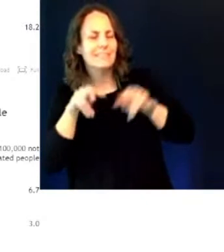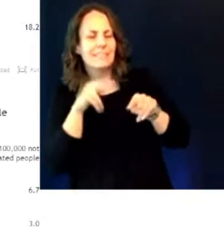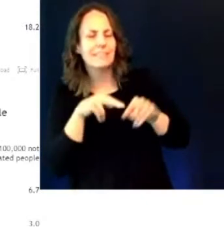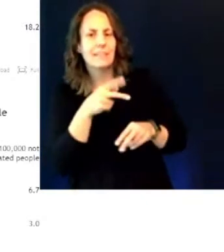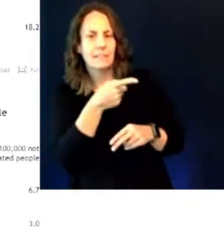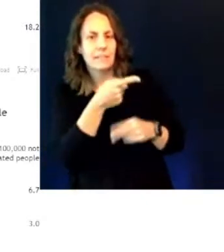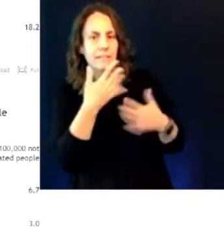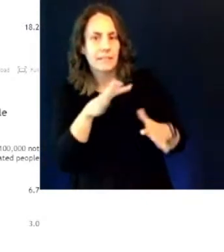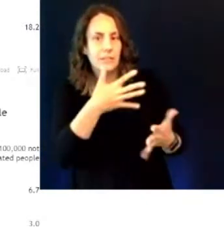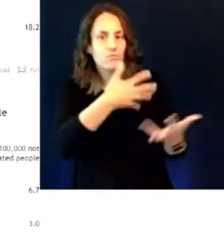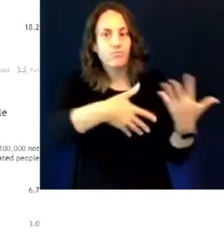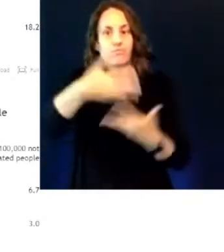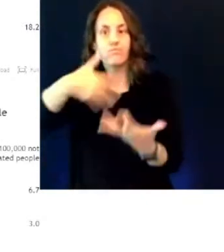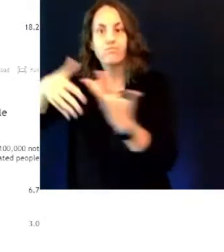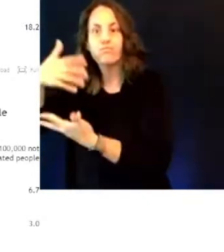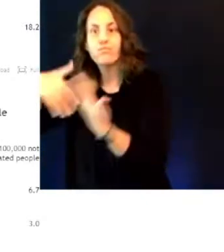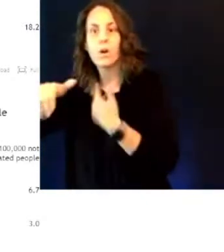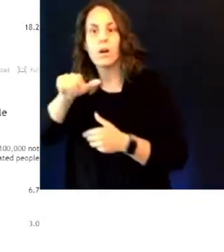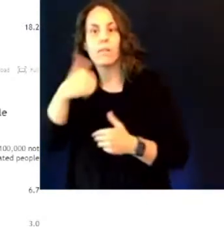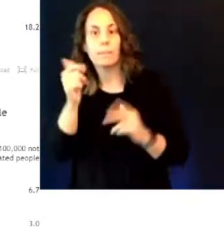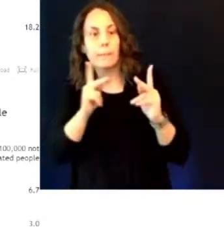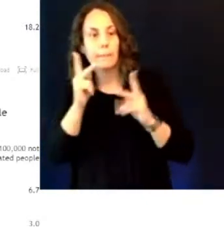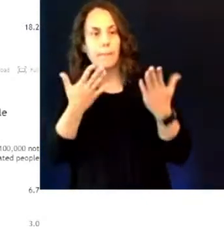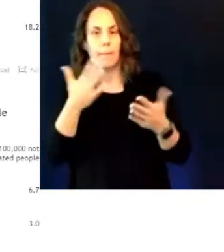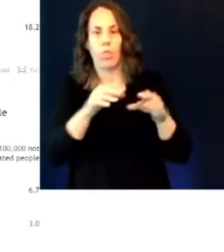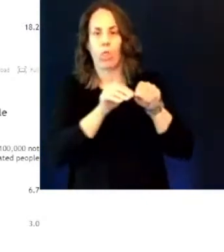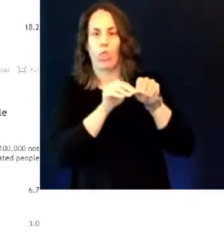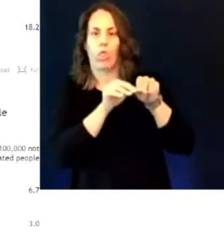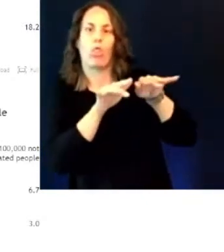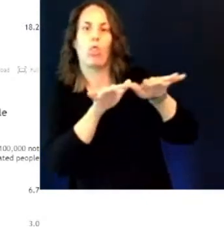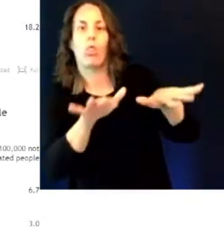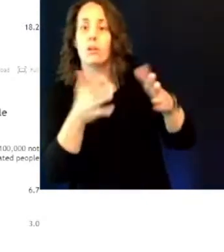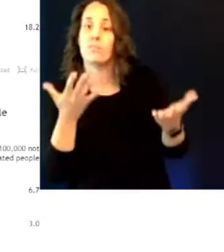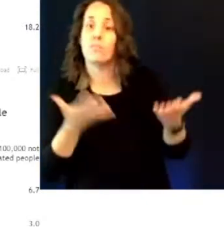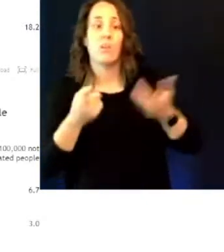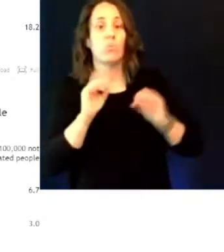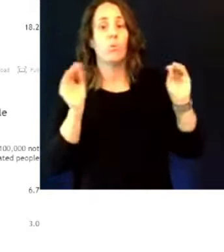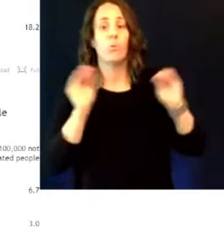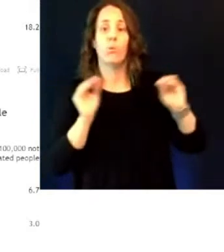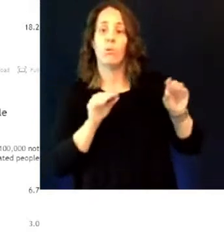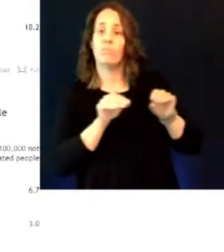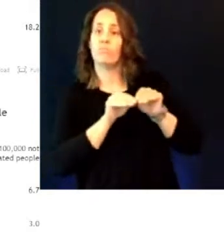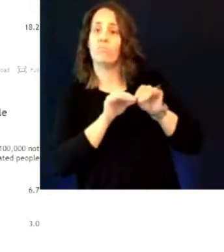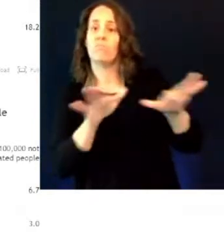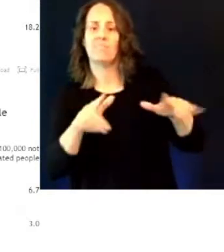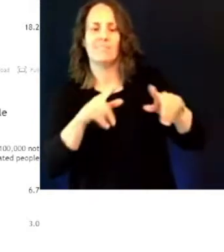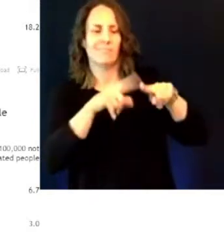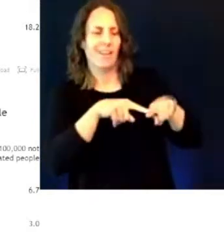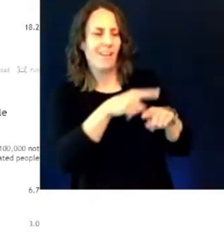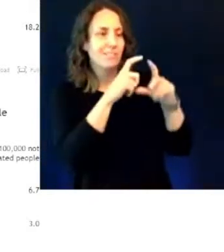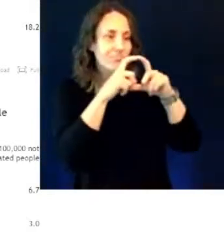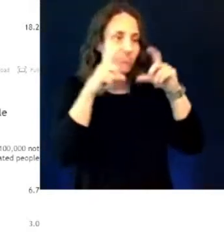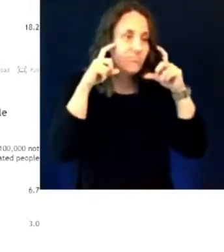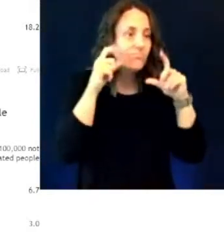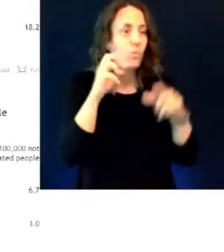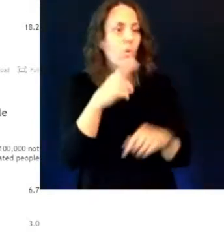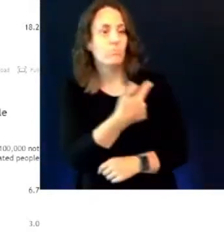be infected, hospitalized, and die from COVID-19 as compared to people who are not fully